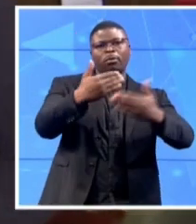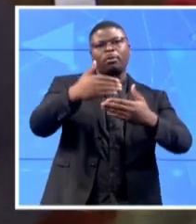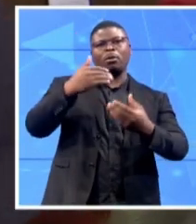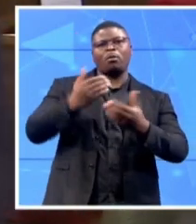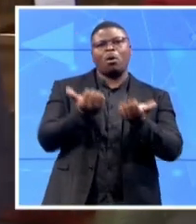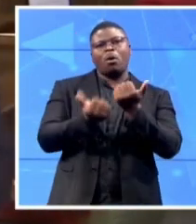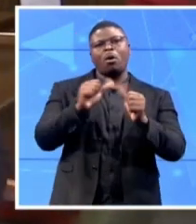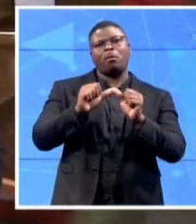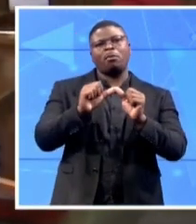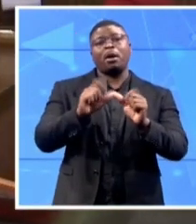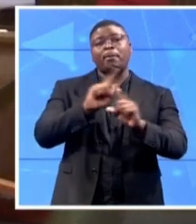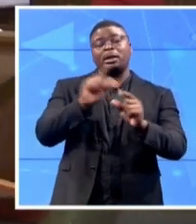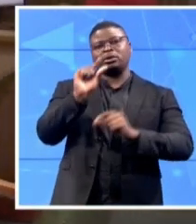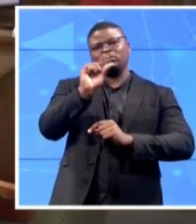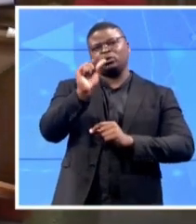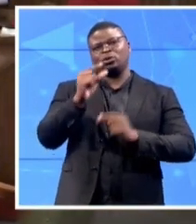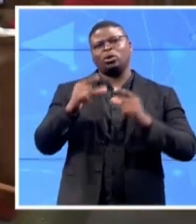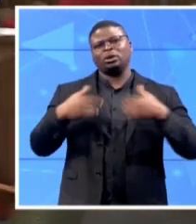That's it for me for now. Back to you in studio, Desiree.